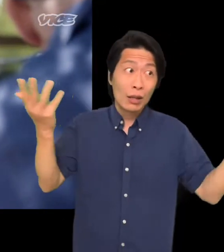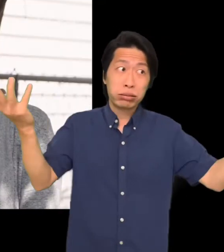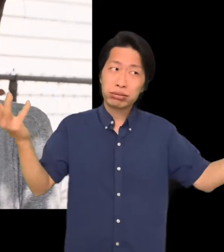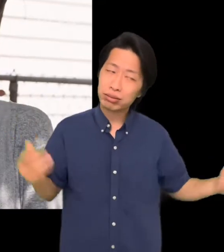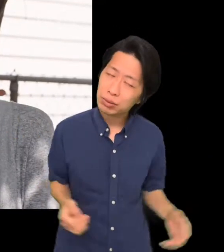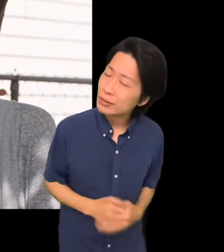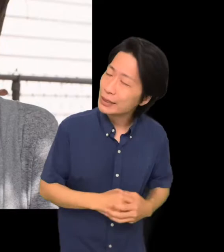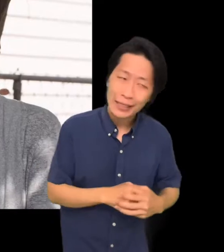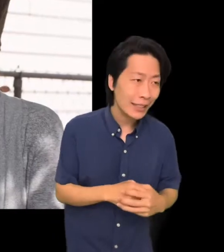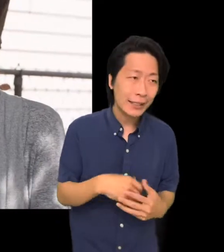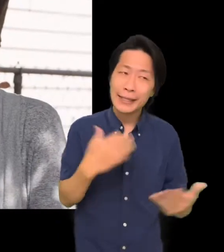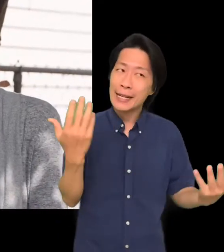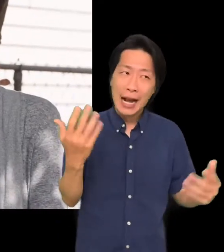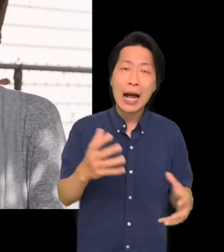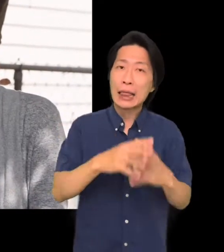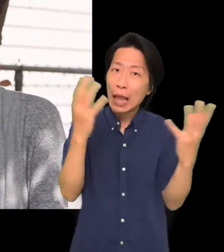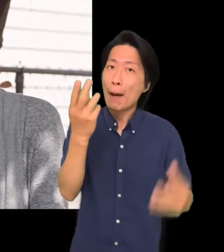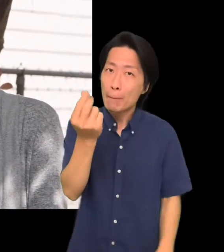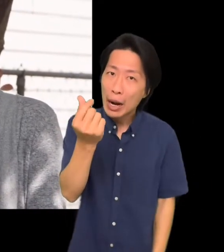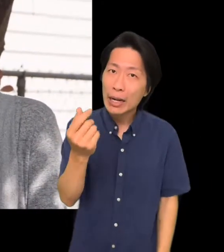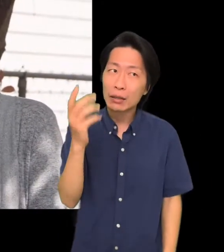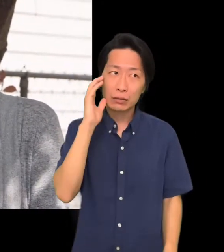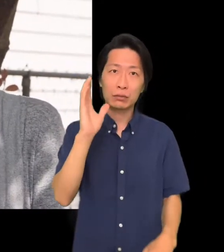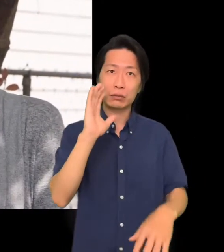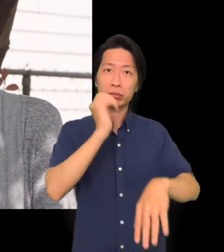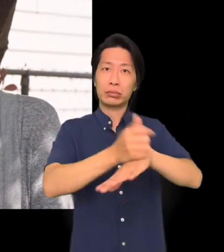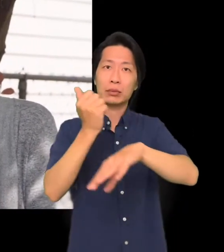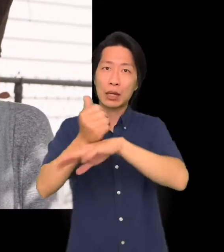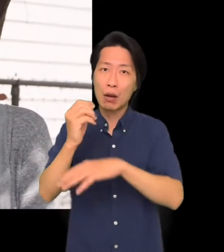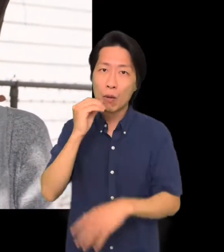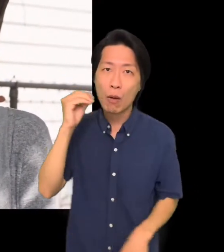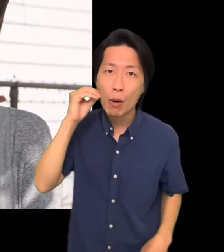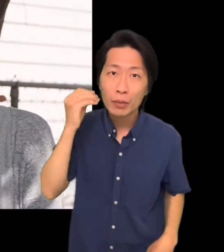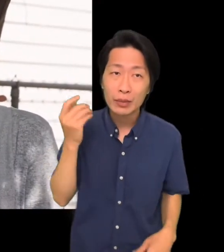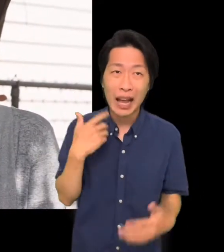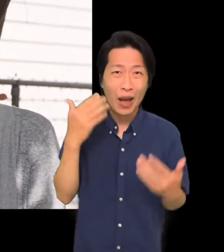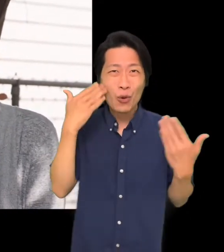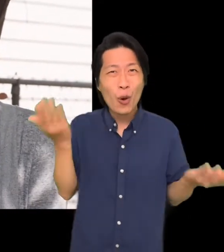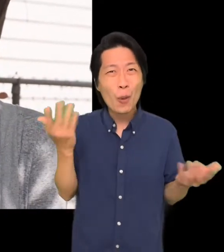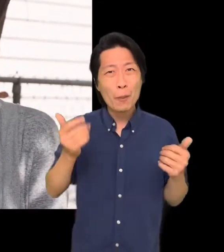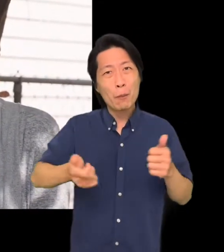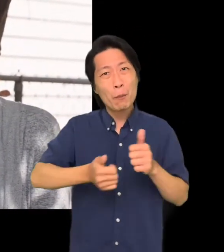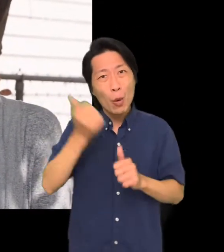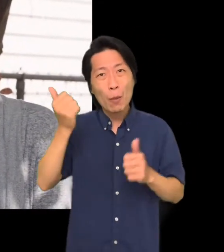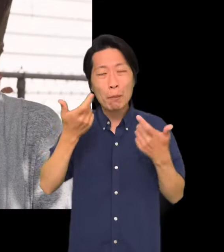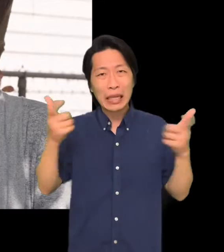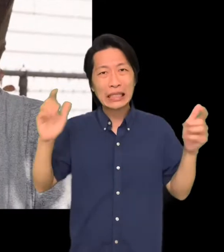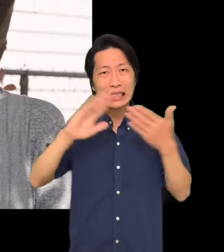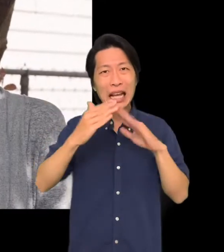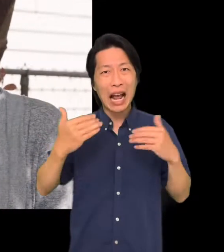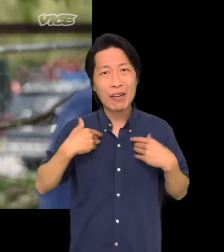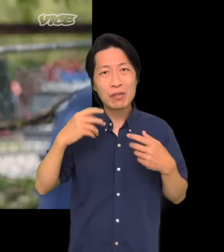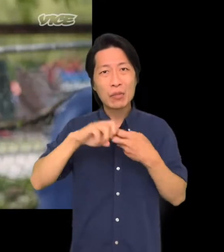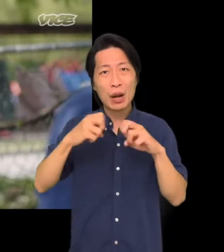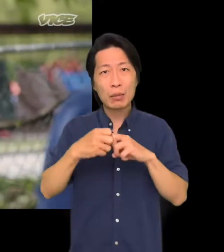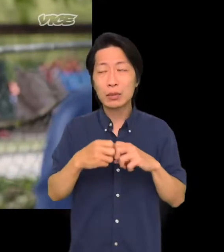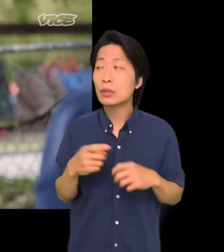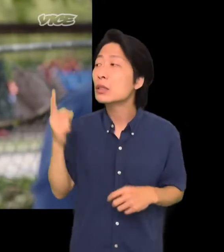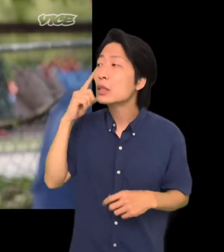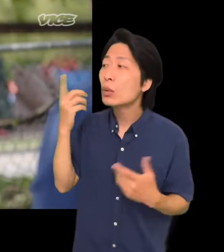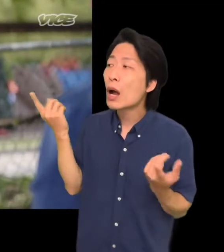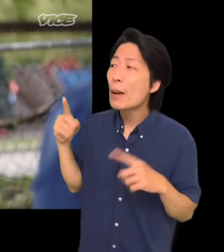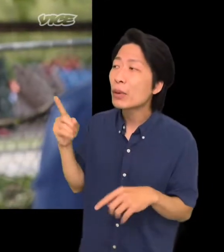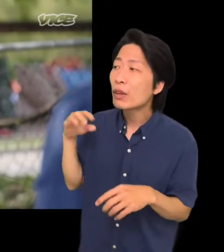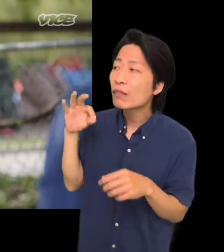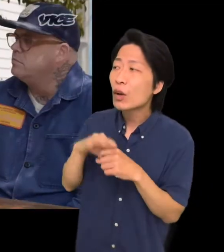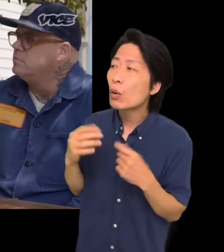Well, a lot of money in housing. I don't know. I mean, most big cities are having these problems. What do you think is going to